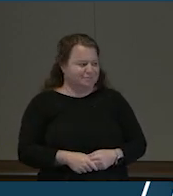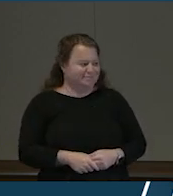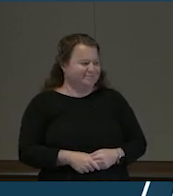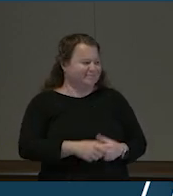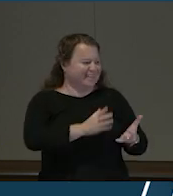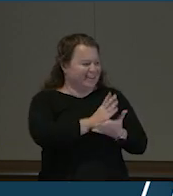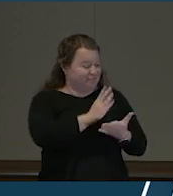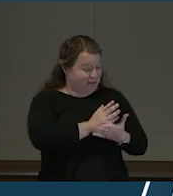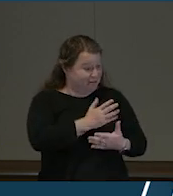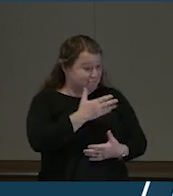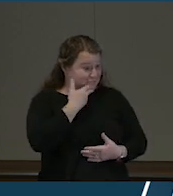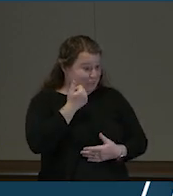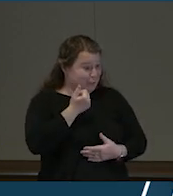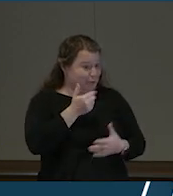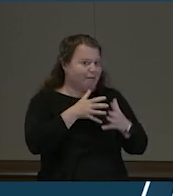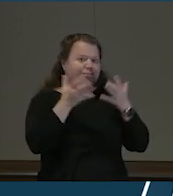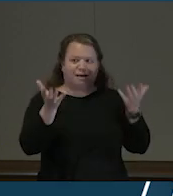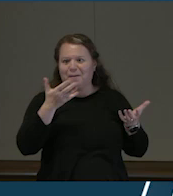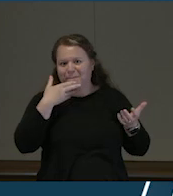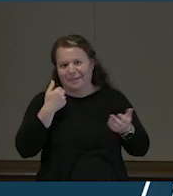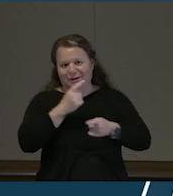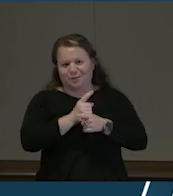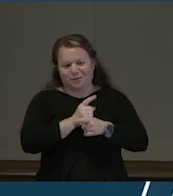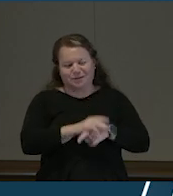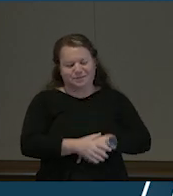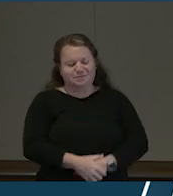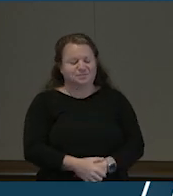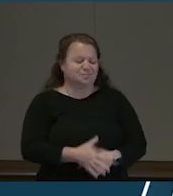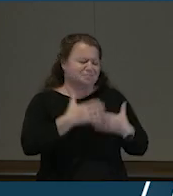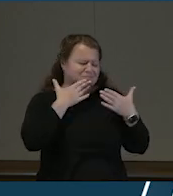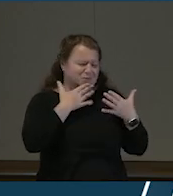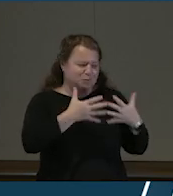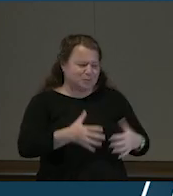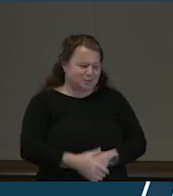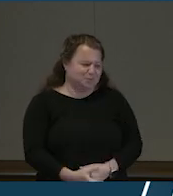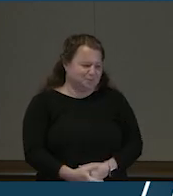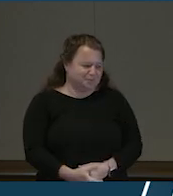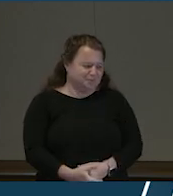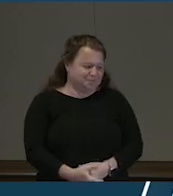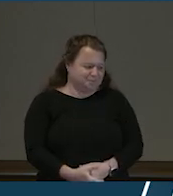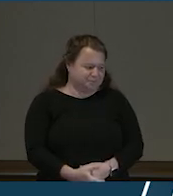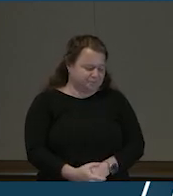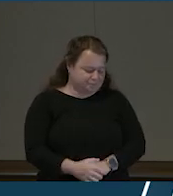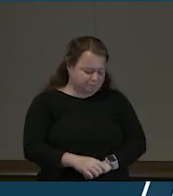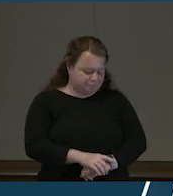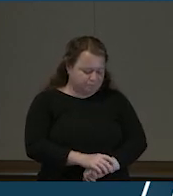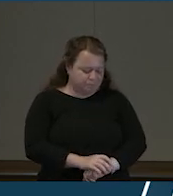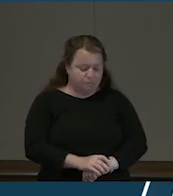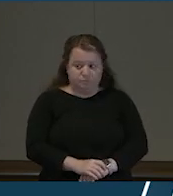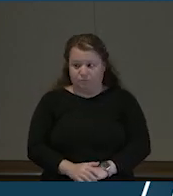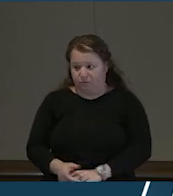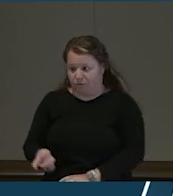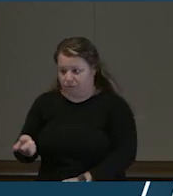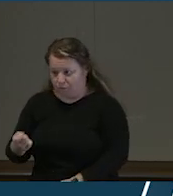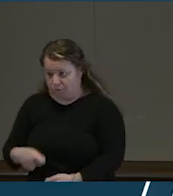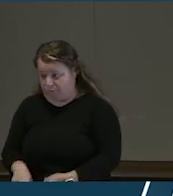How was that? A lot better. Yeah. A lot better. Thank you so much. You're welcome.